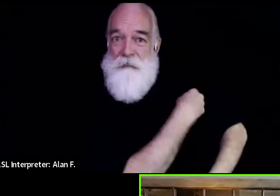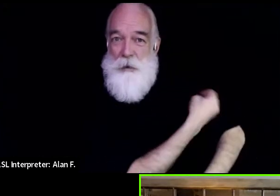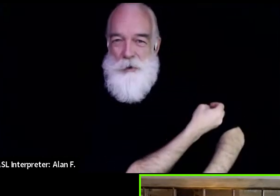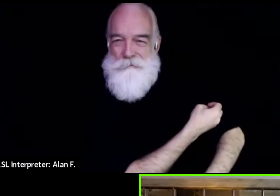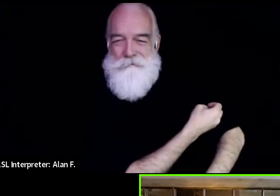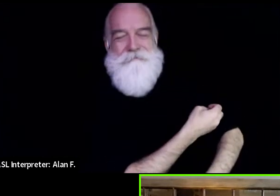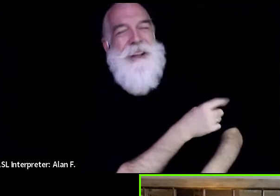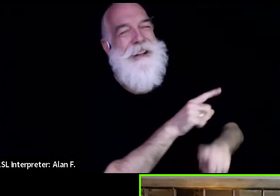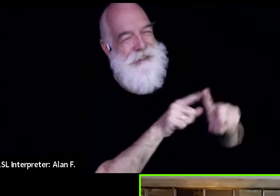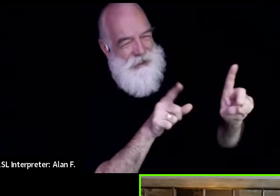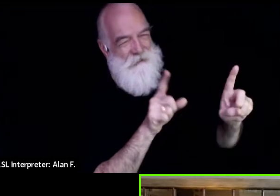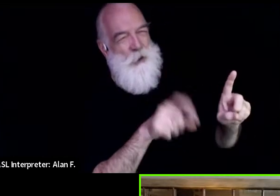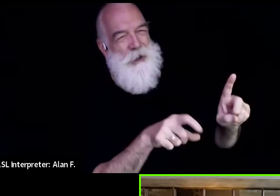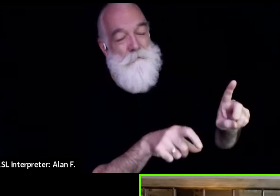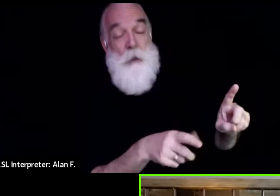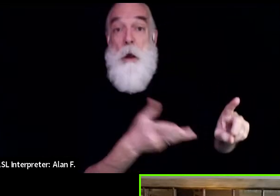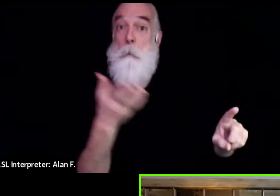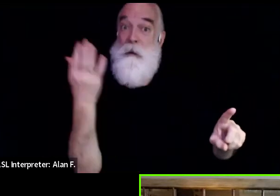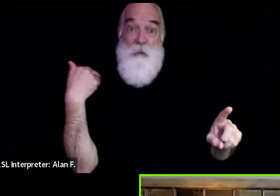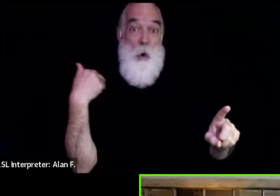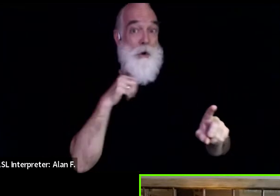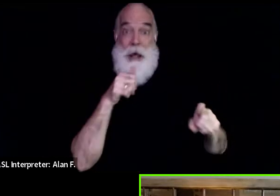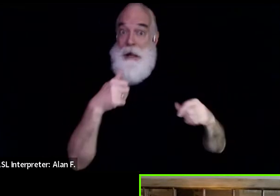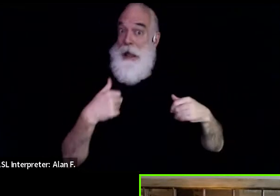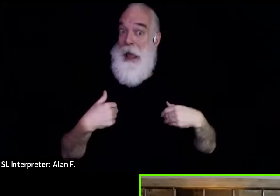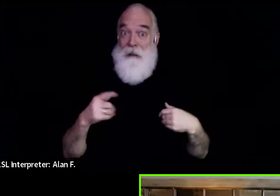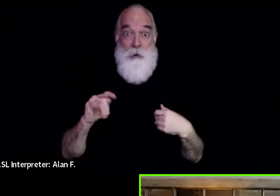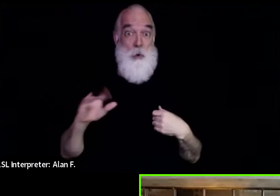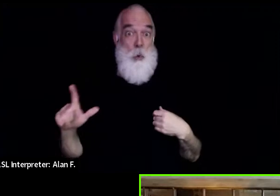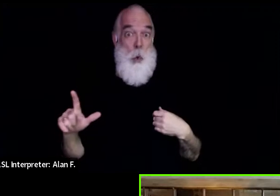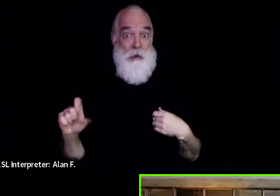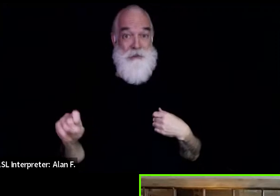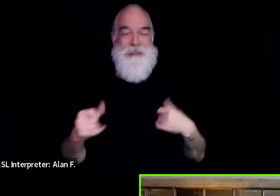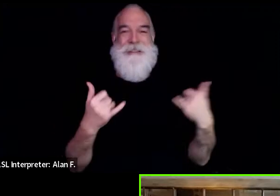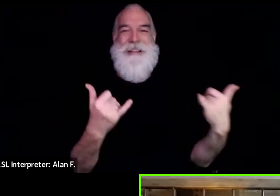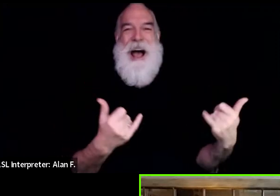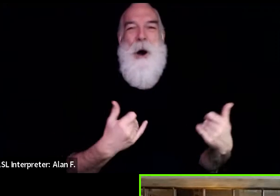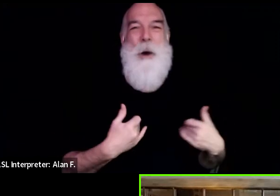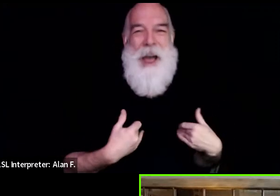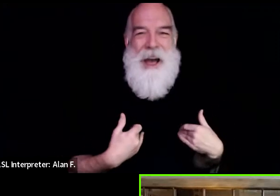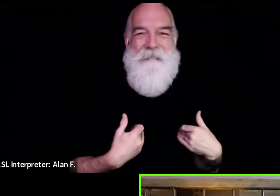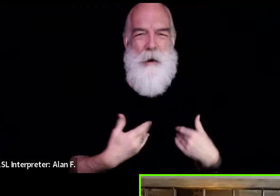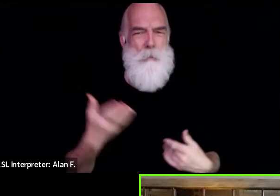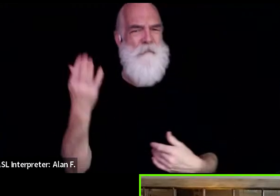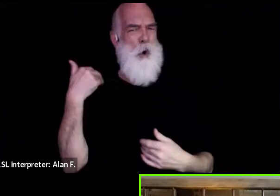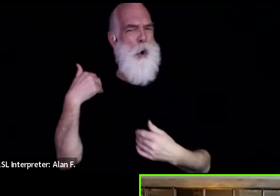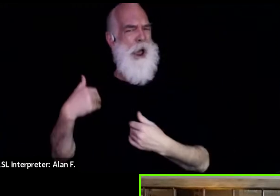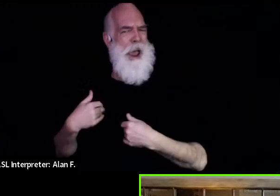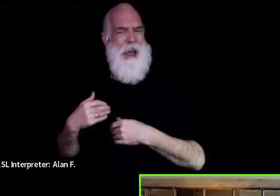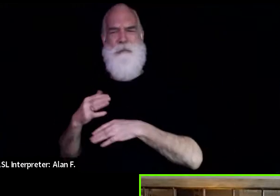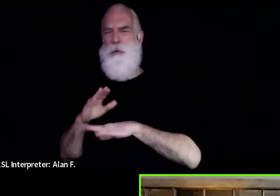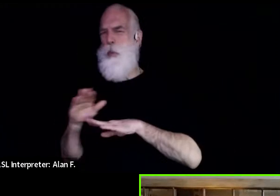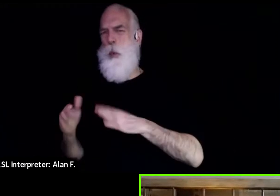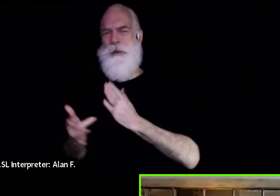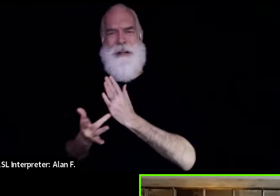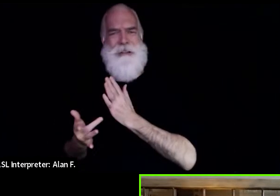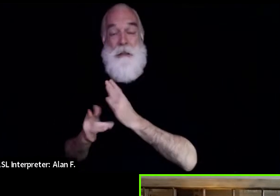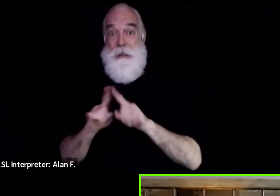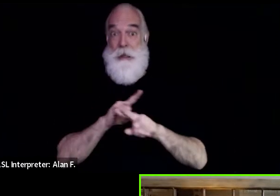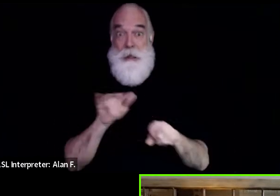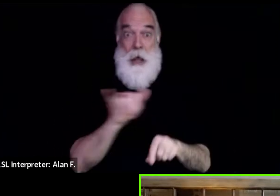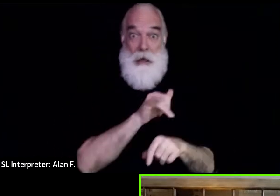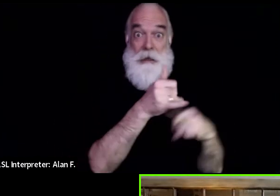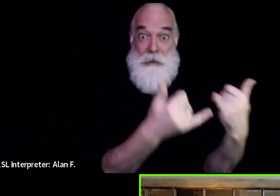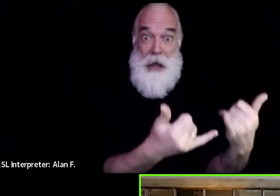We have a technology that we didn't have 20 years ago. Our officers should not be trained to shoot